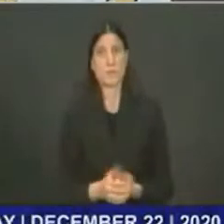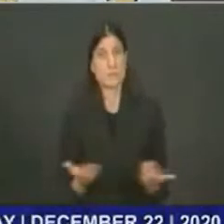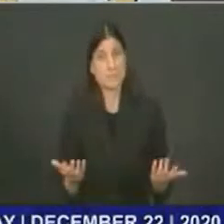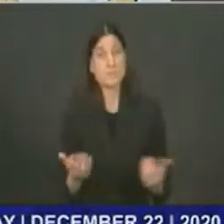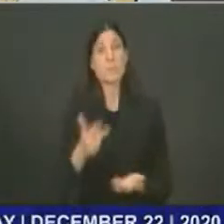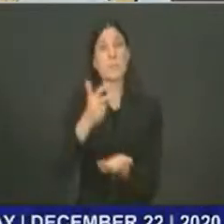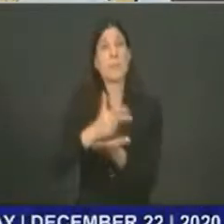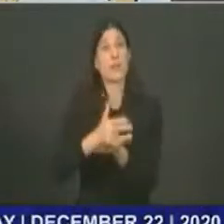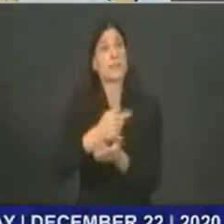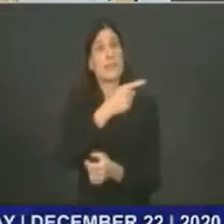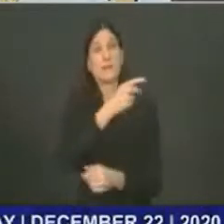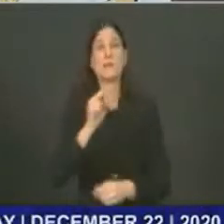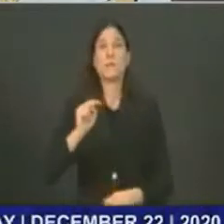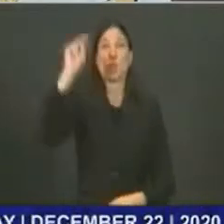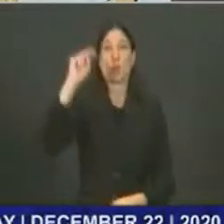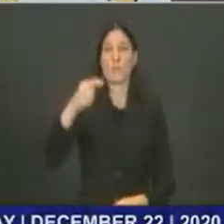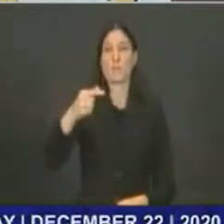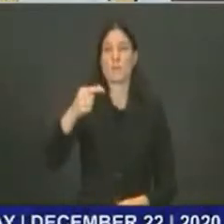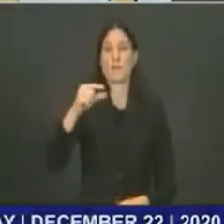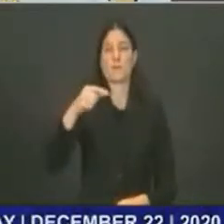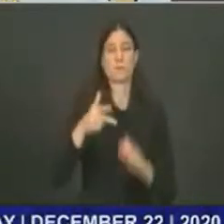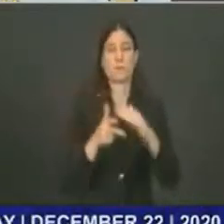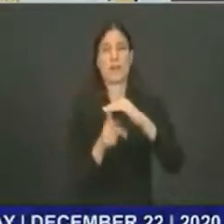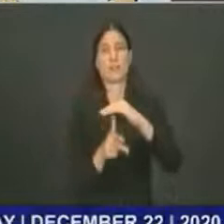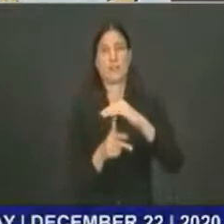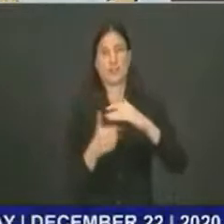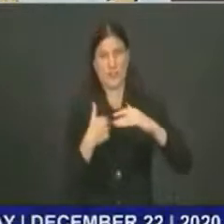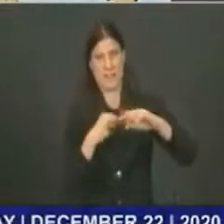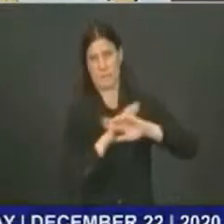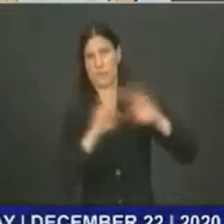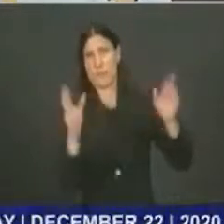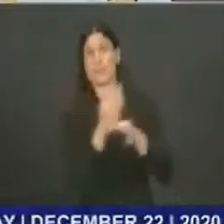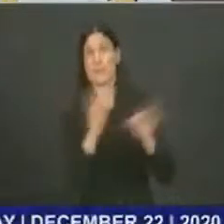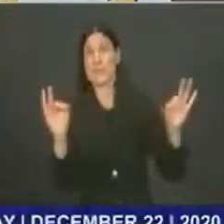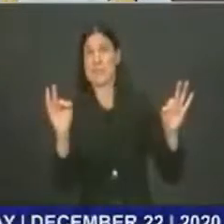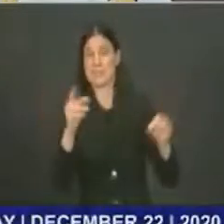that accessible to you. We want to make sure that you take advantage of it.